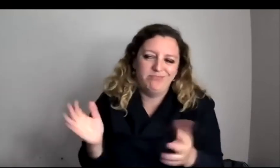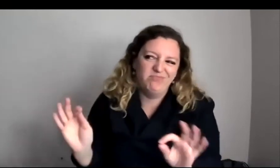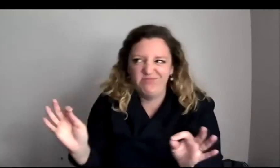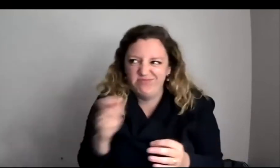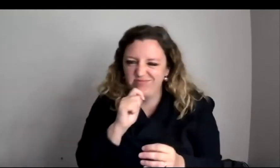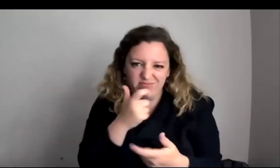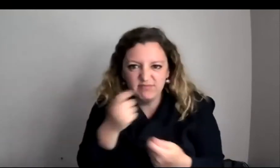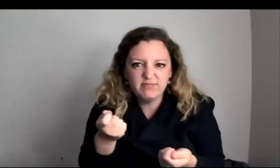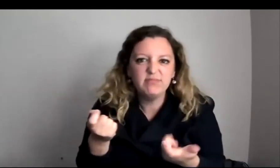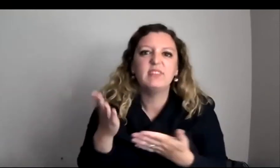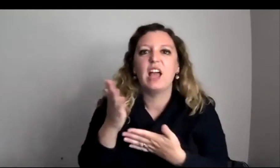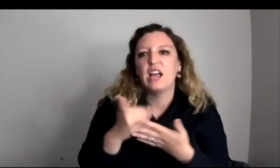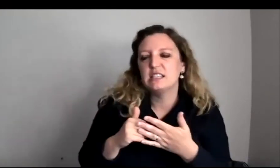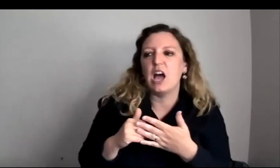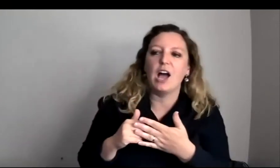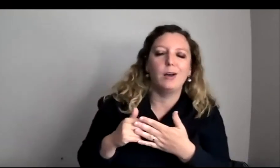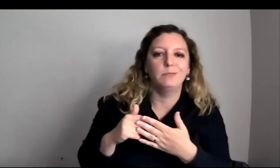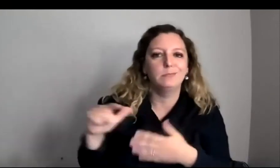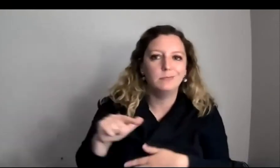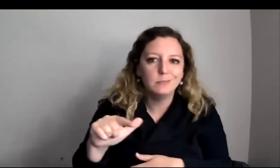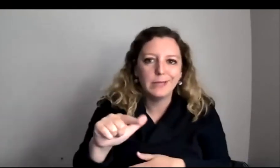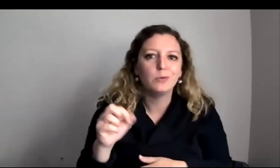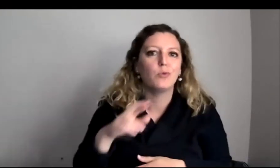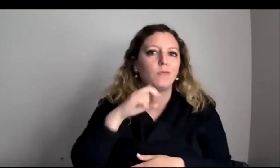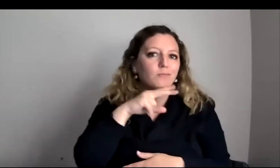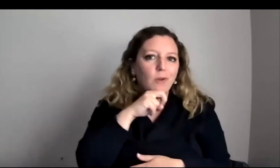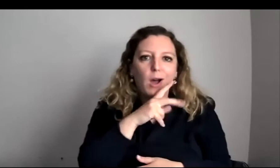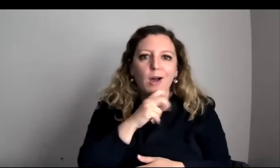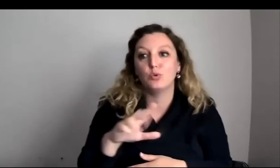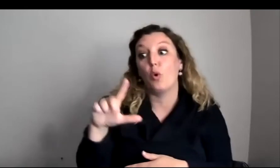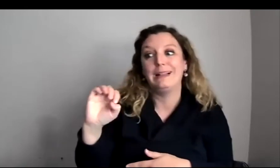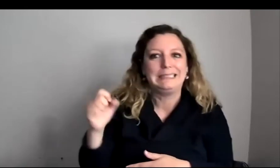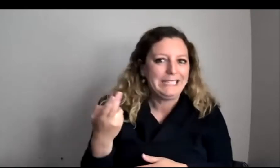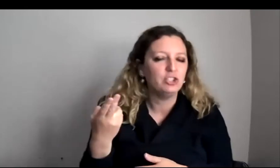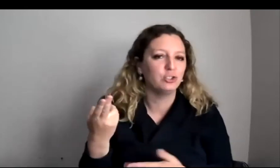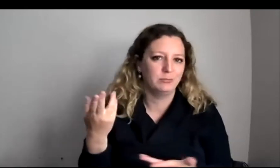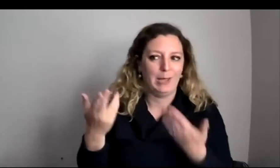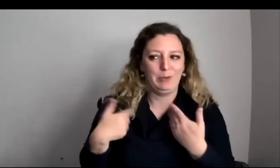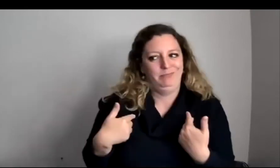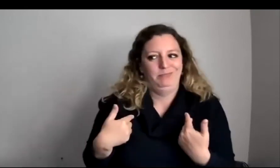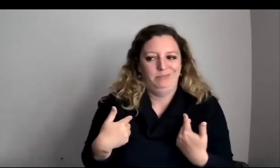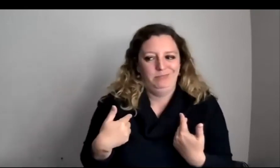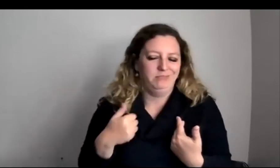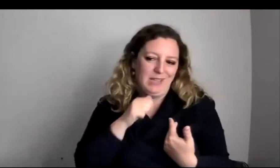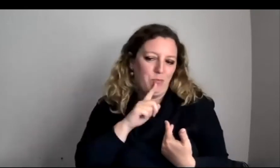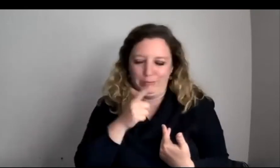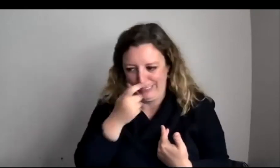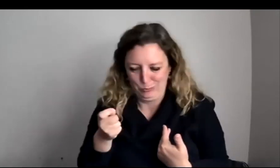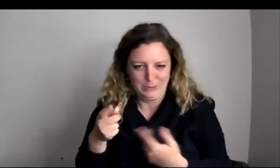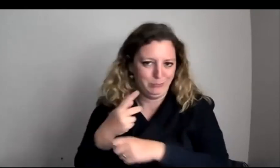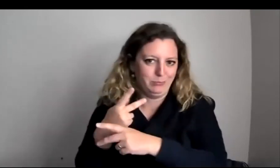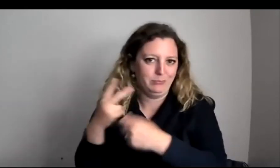some chameleons or geckos or frogs or leeches, right? That we might not otherwise be as interested in